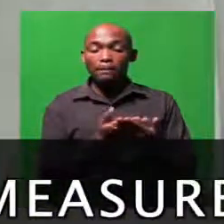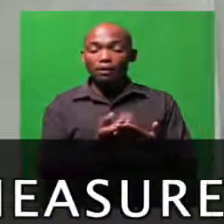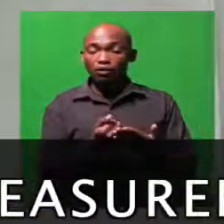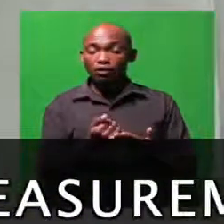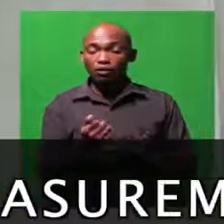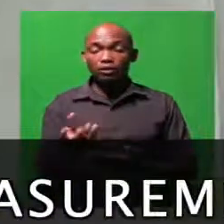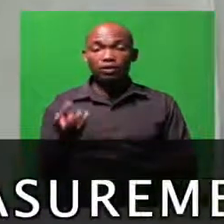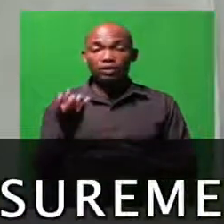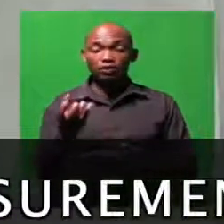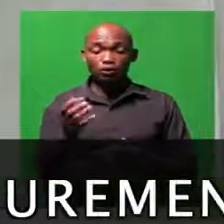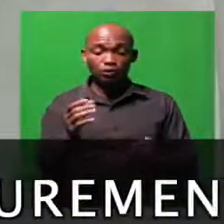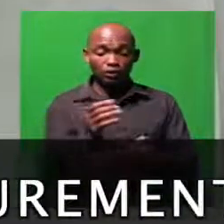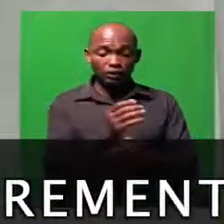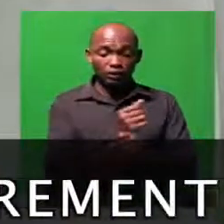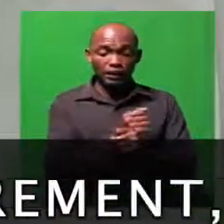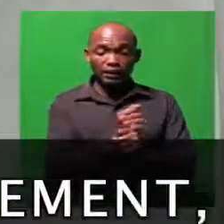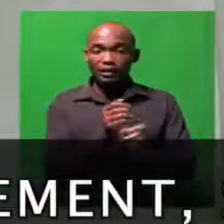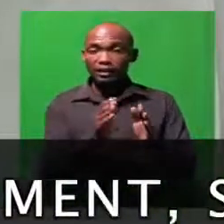of water